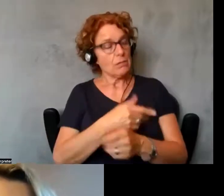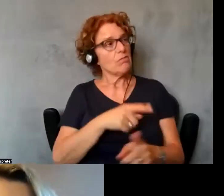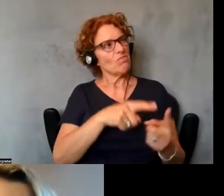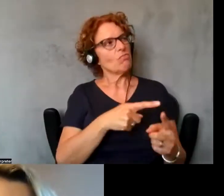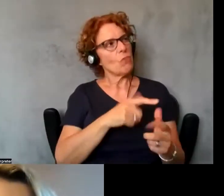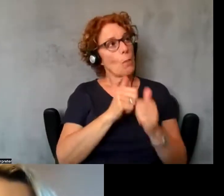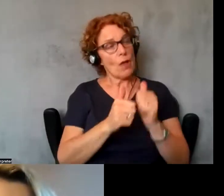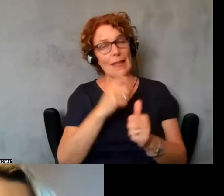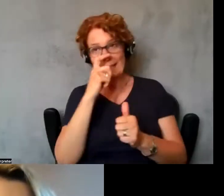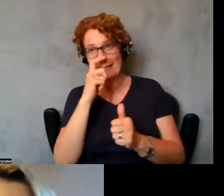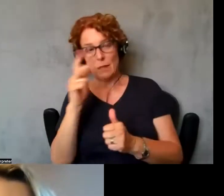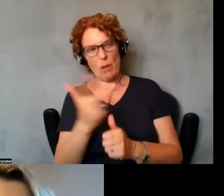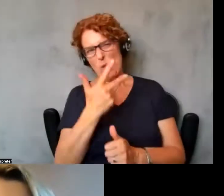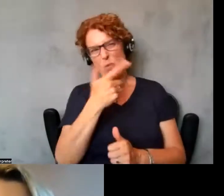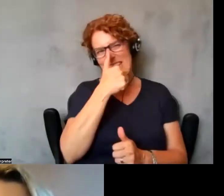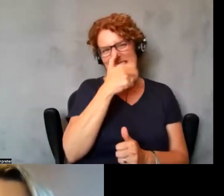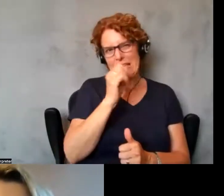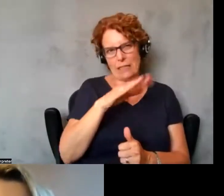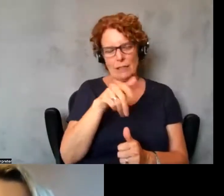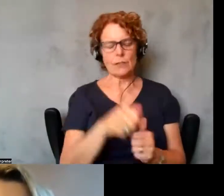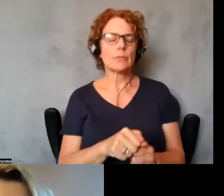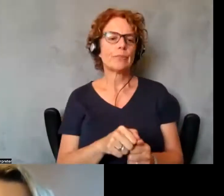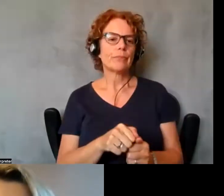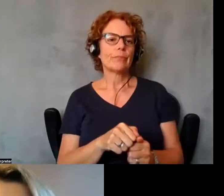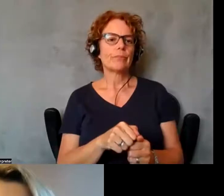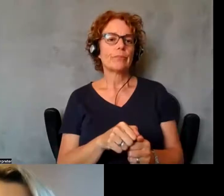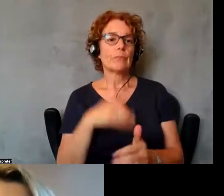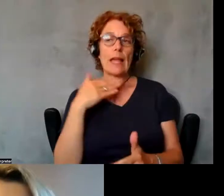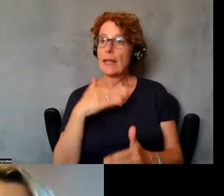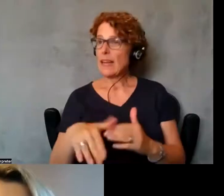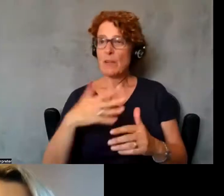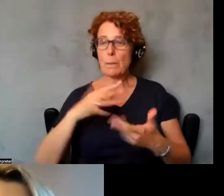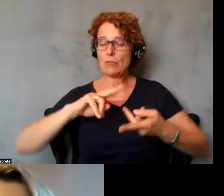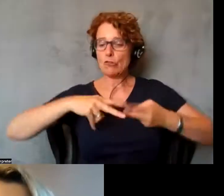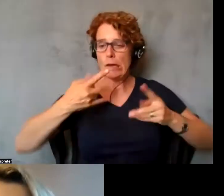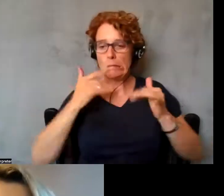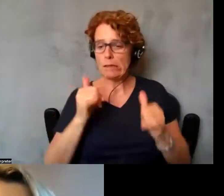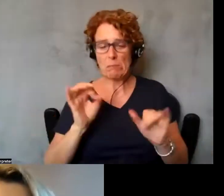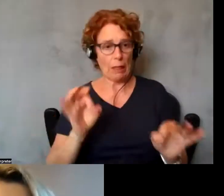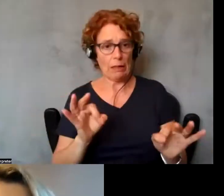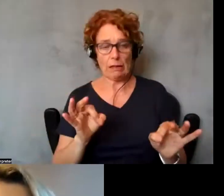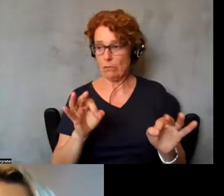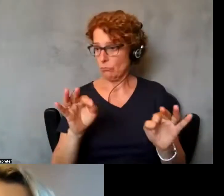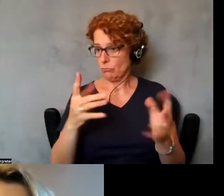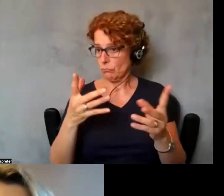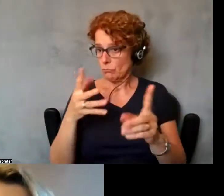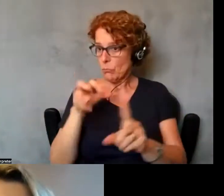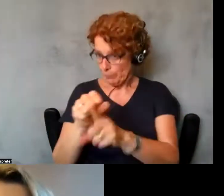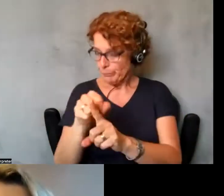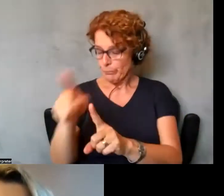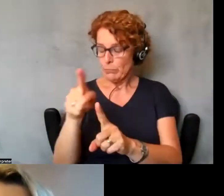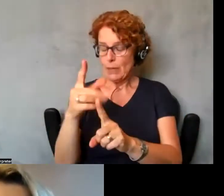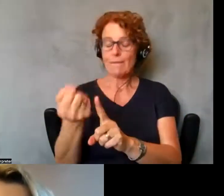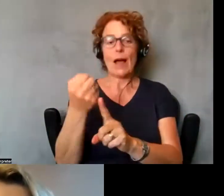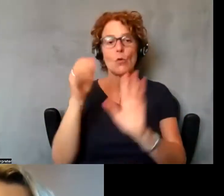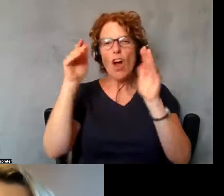and sister, and they'd never had genetic testing. We did it all. They were found to have Usher